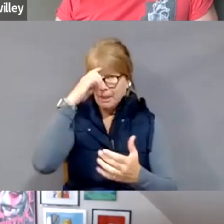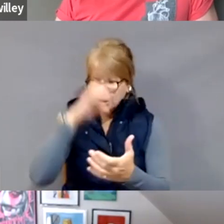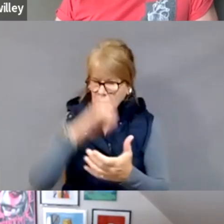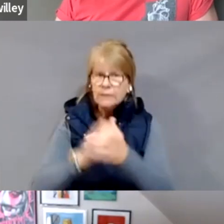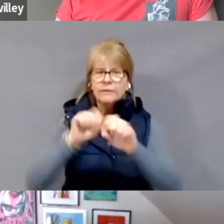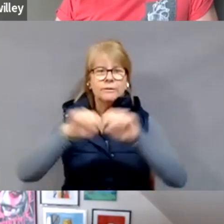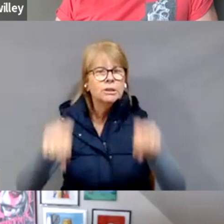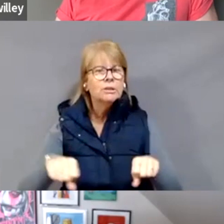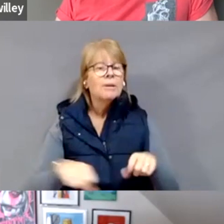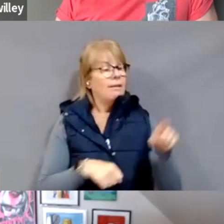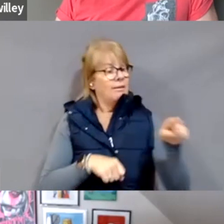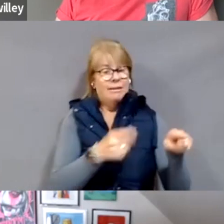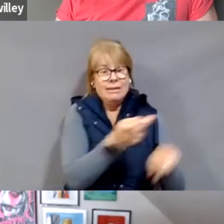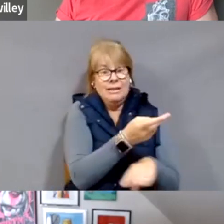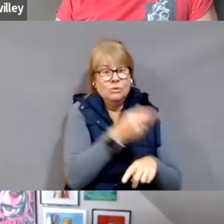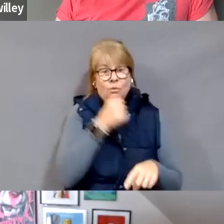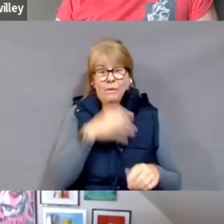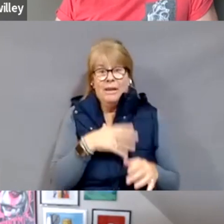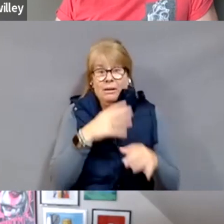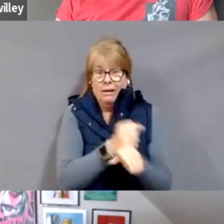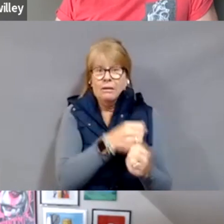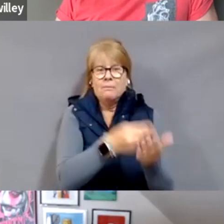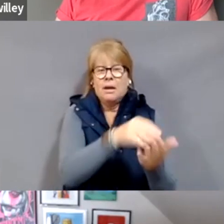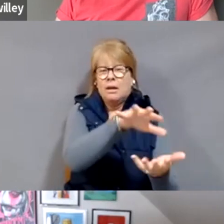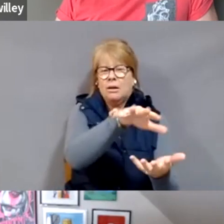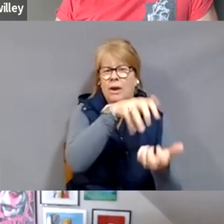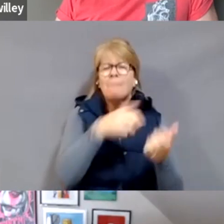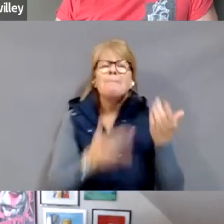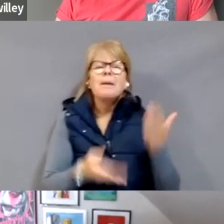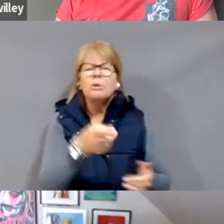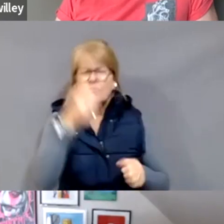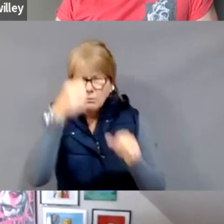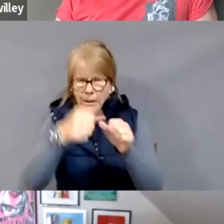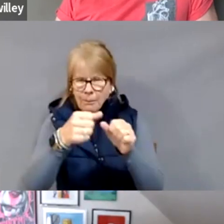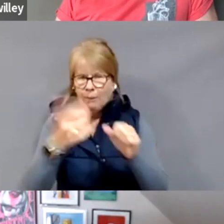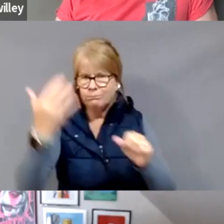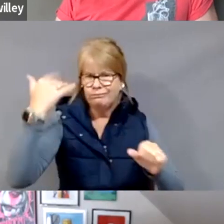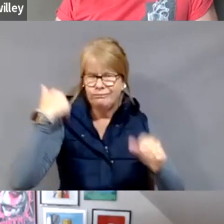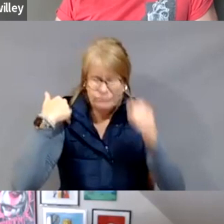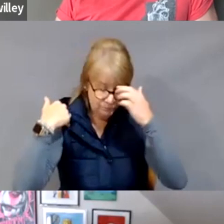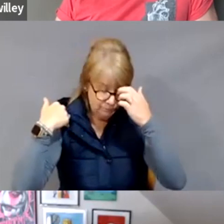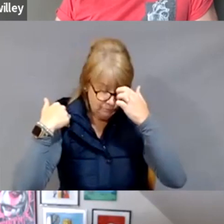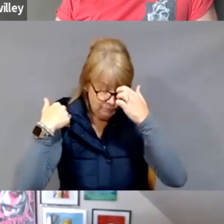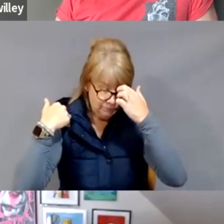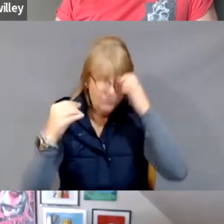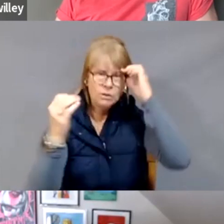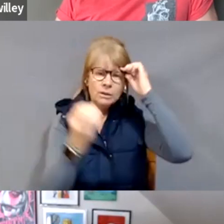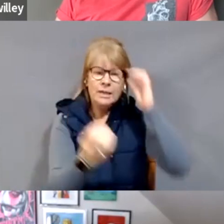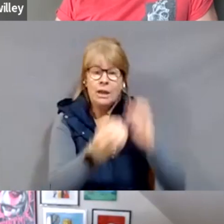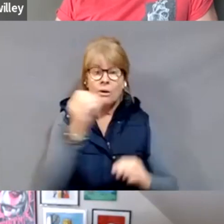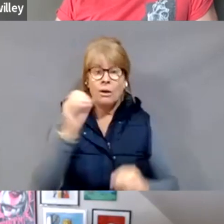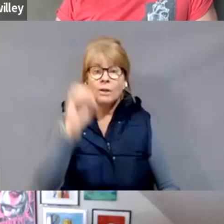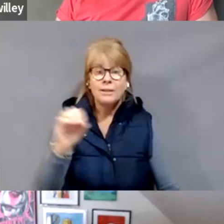they got a grant at that time. They were, some of you may remember this, what were they, Ontario grants,